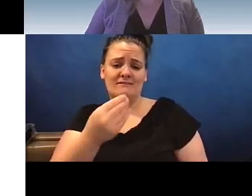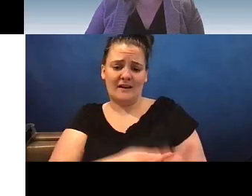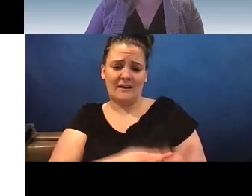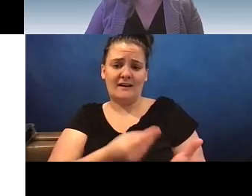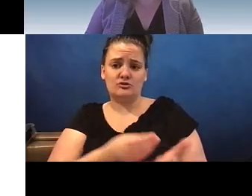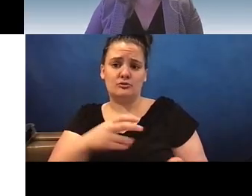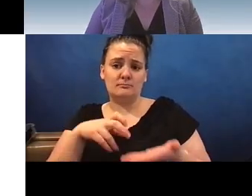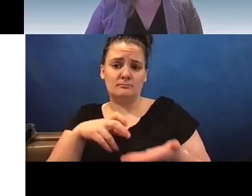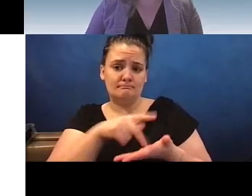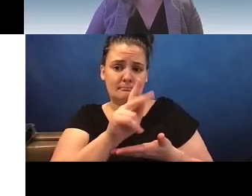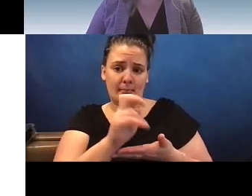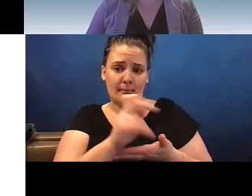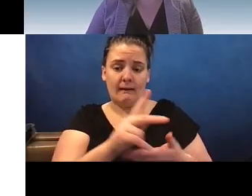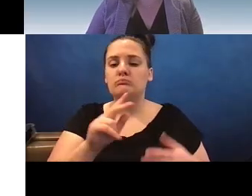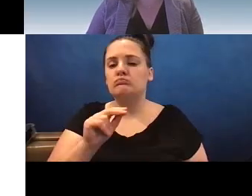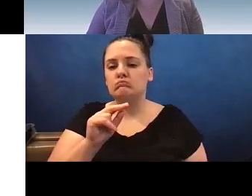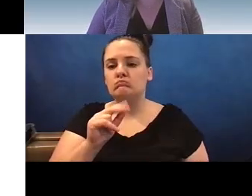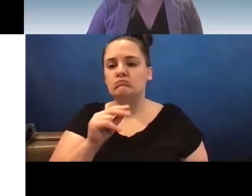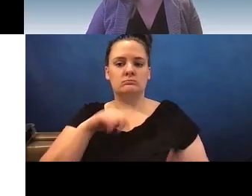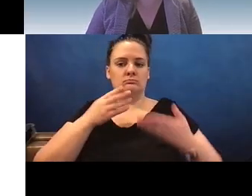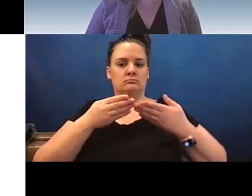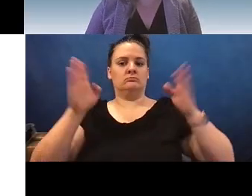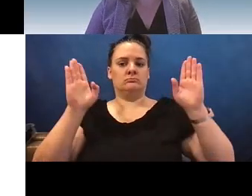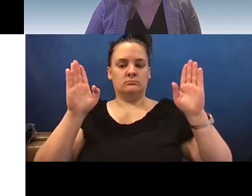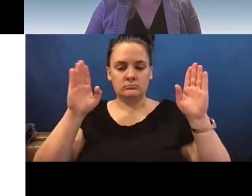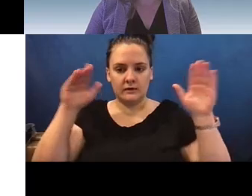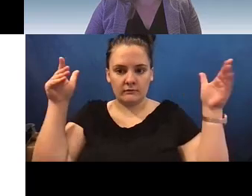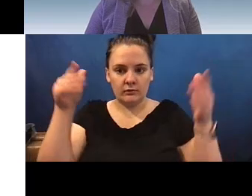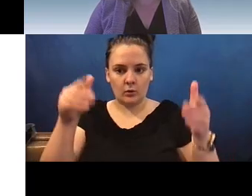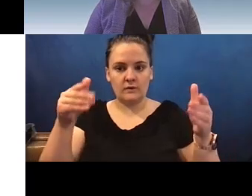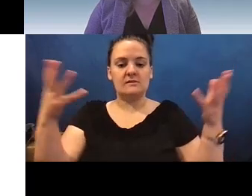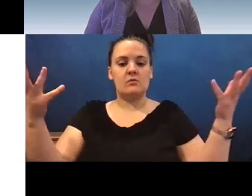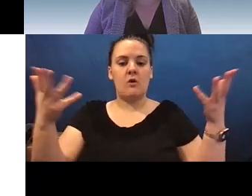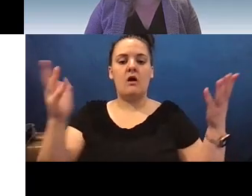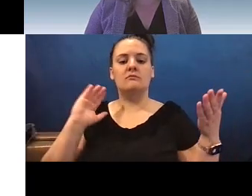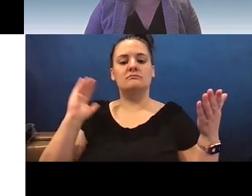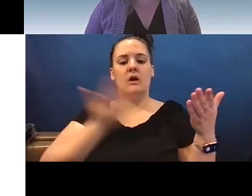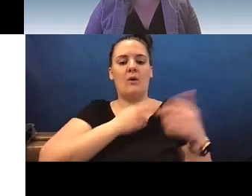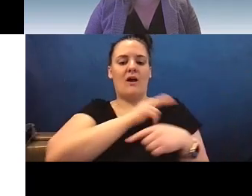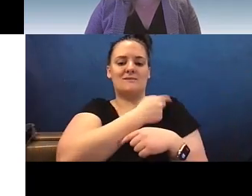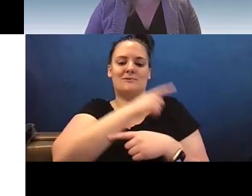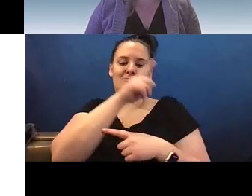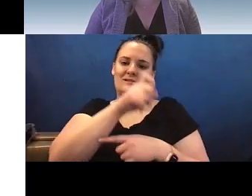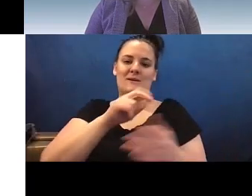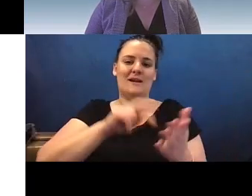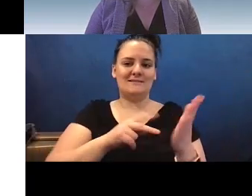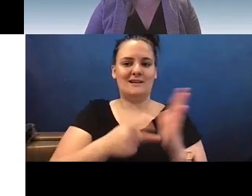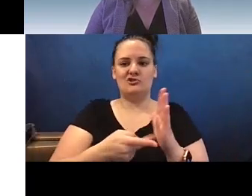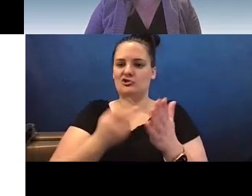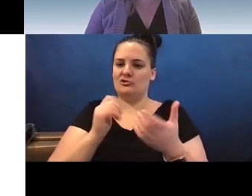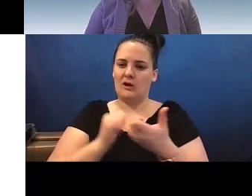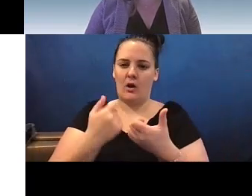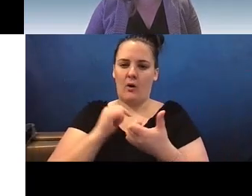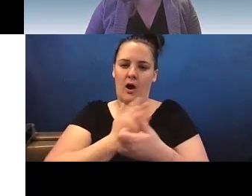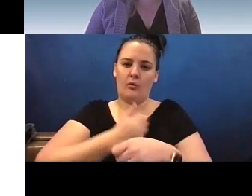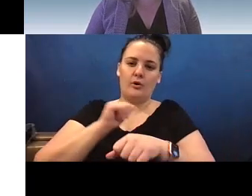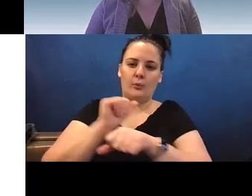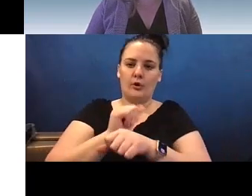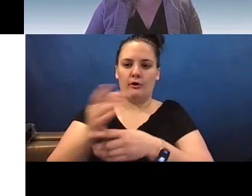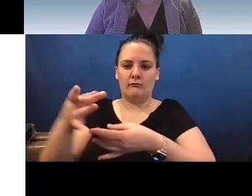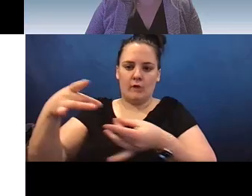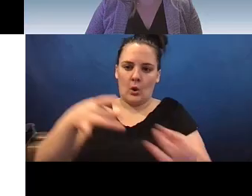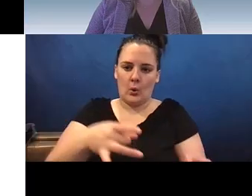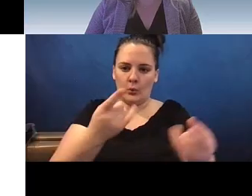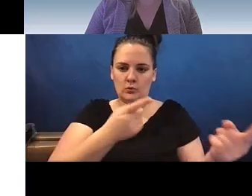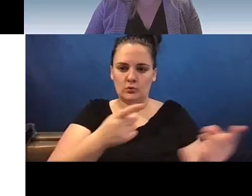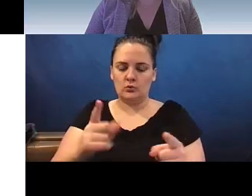It is about our hospitals being intentional about workflows, process improvements, and care coordination to drive quality